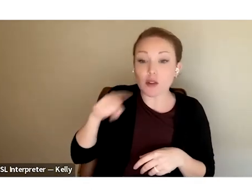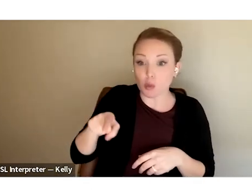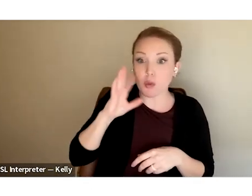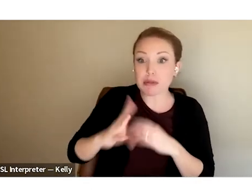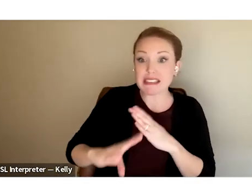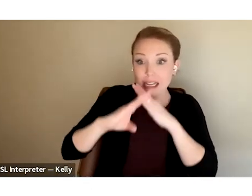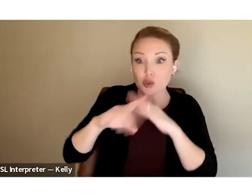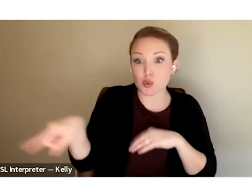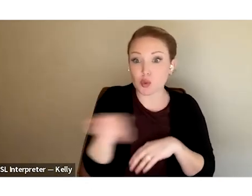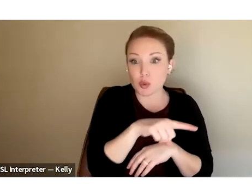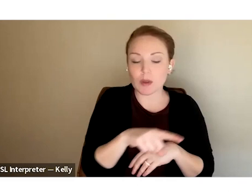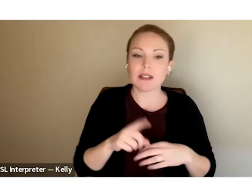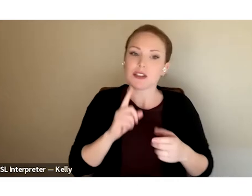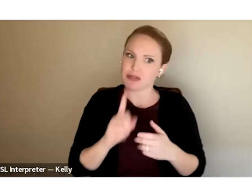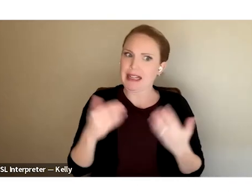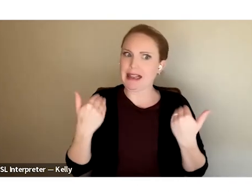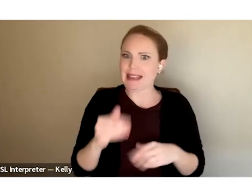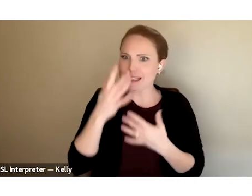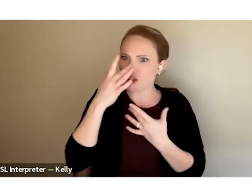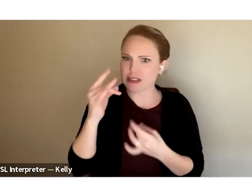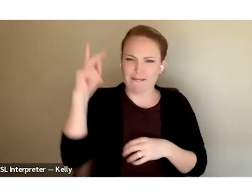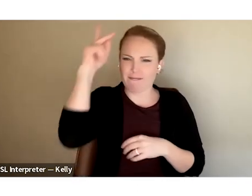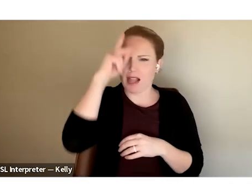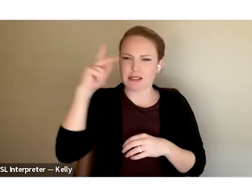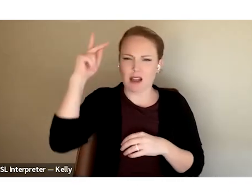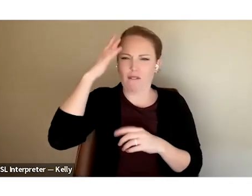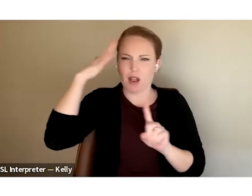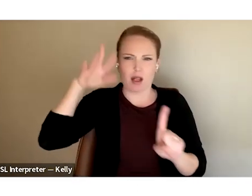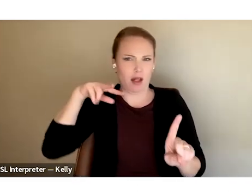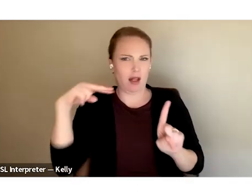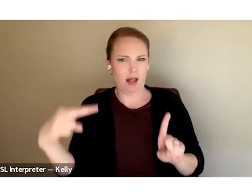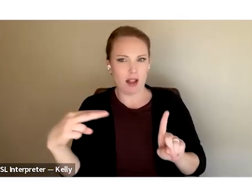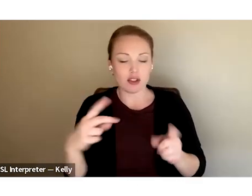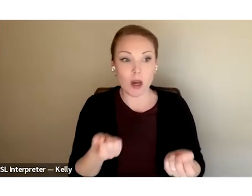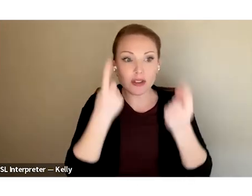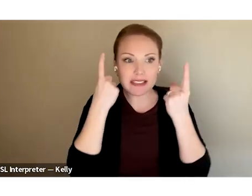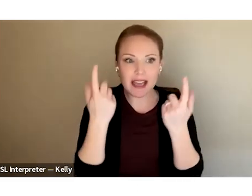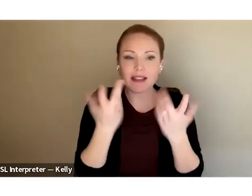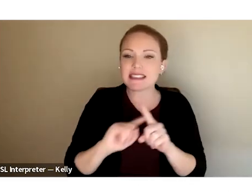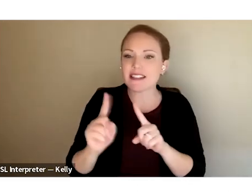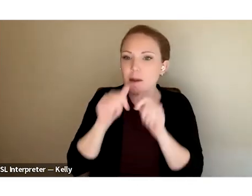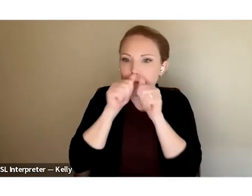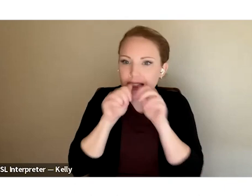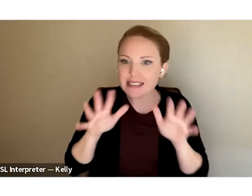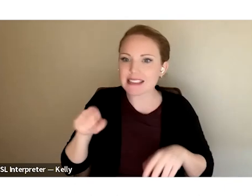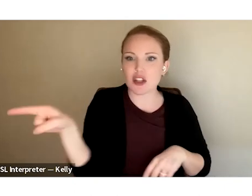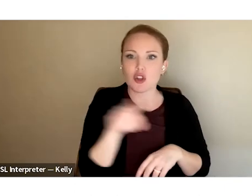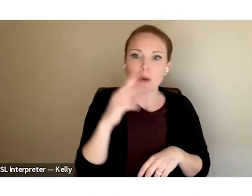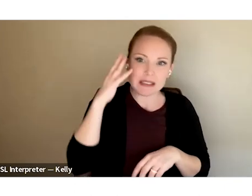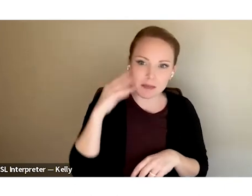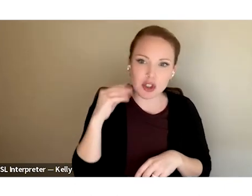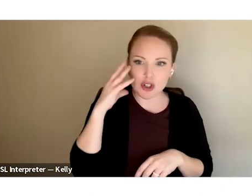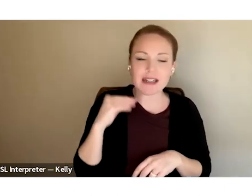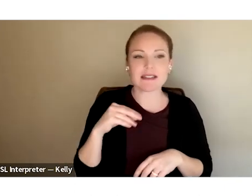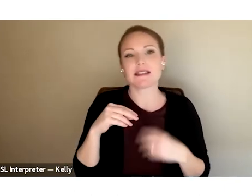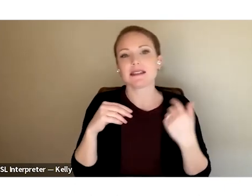it's actually a really interesting philosophical way of understanding the blessings that come to you through you. And this was my